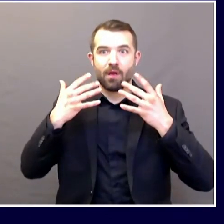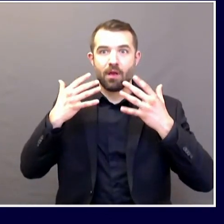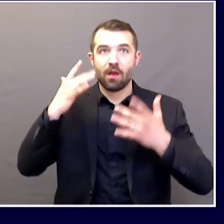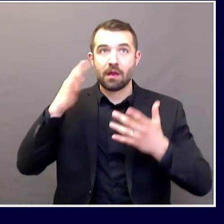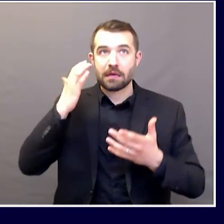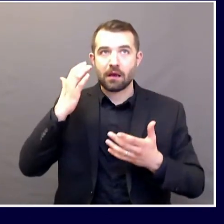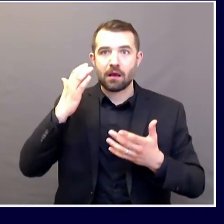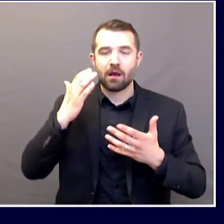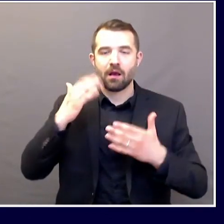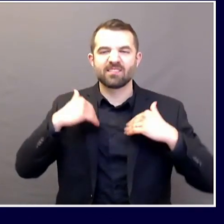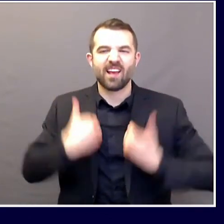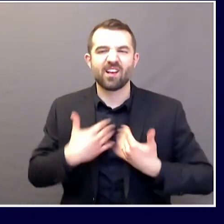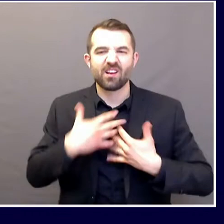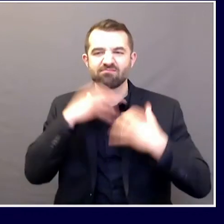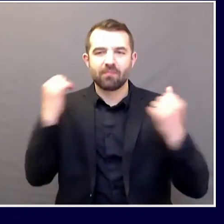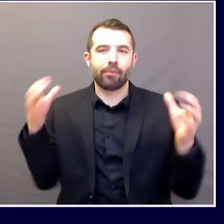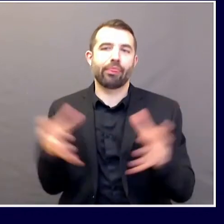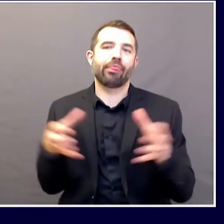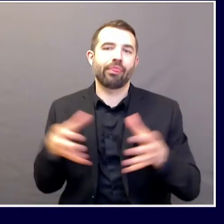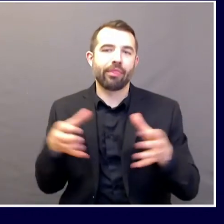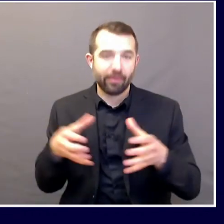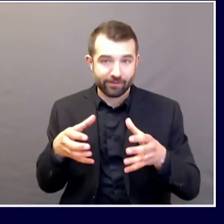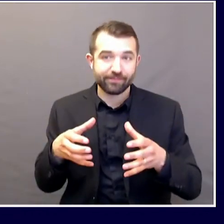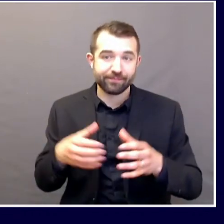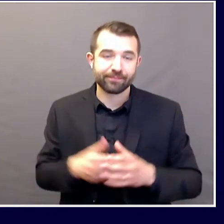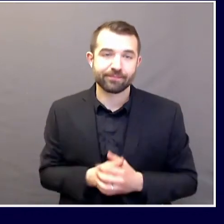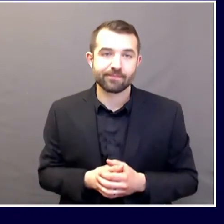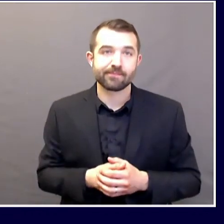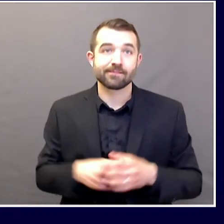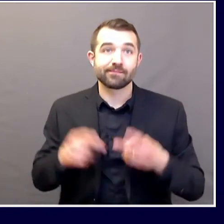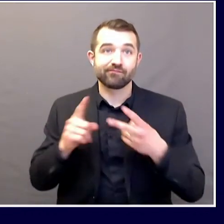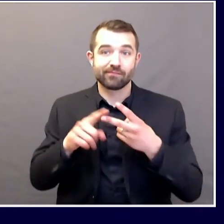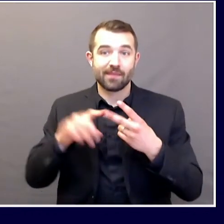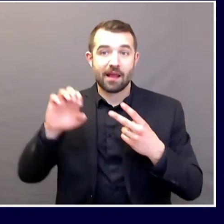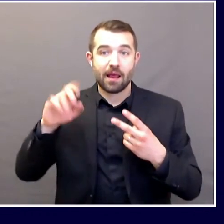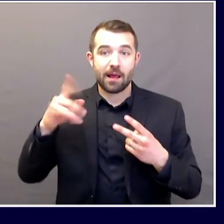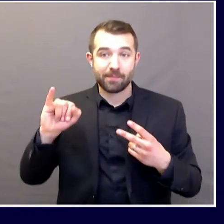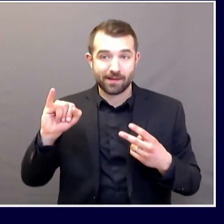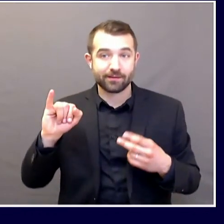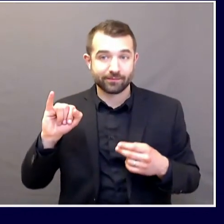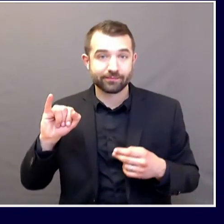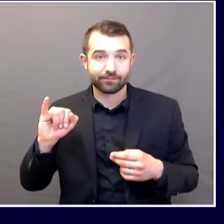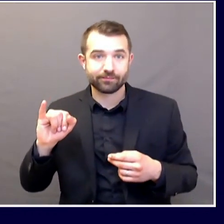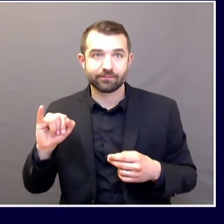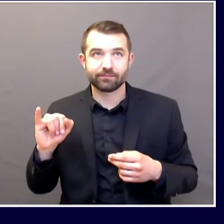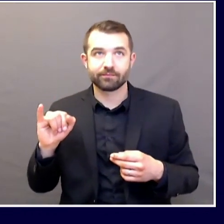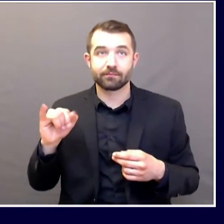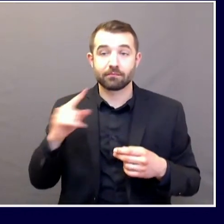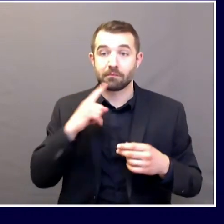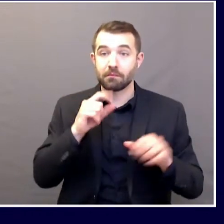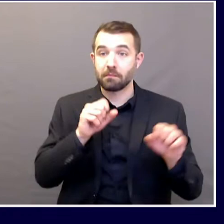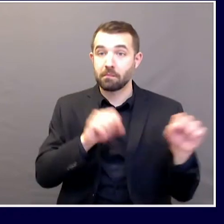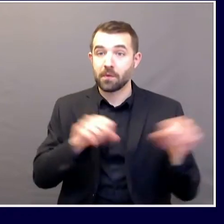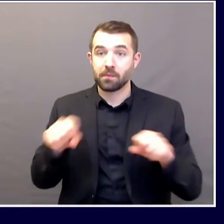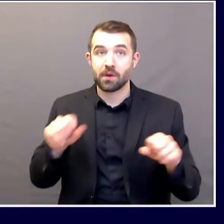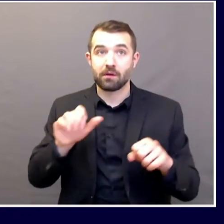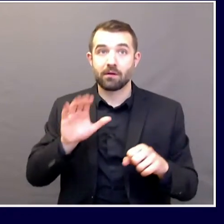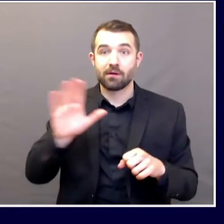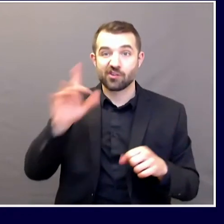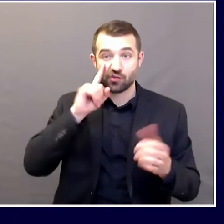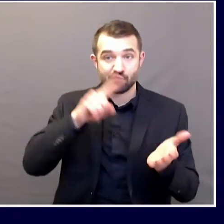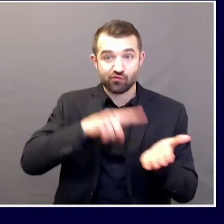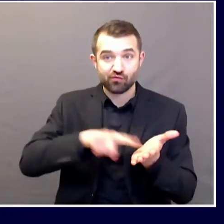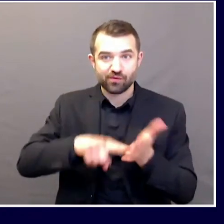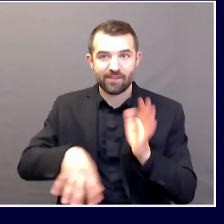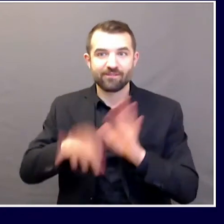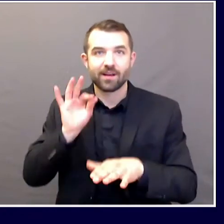an epidemiological phenomenon. That is to say, because we have focused on vaccinating older Mainers, what